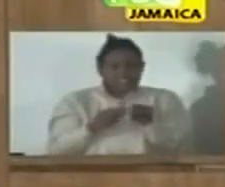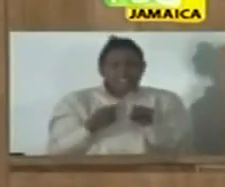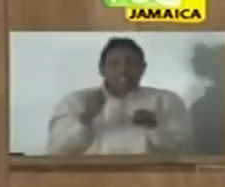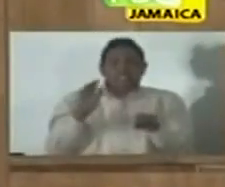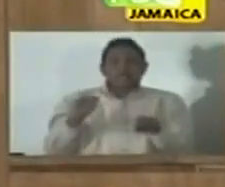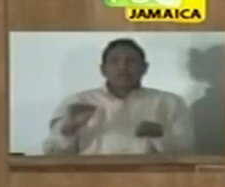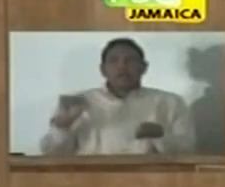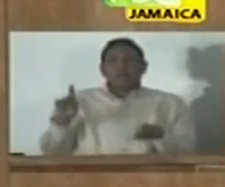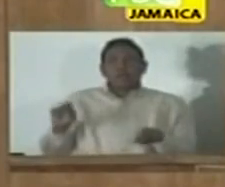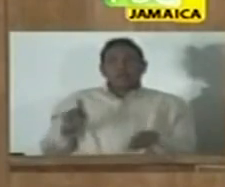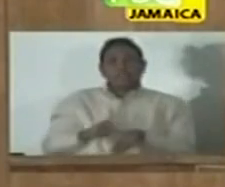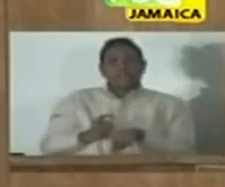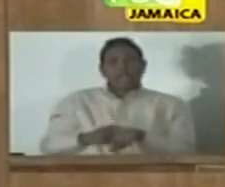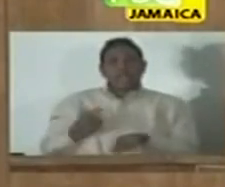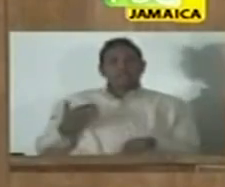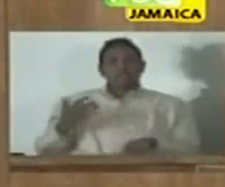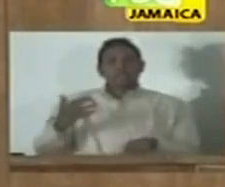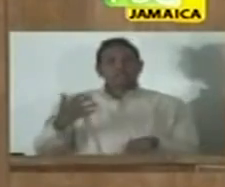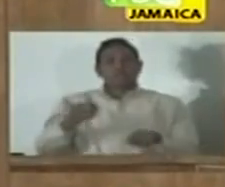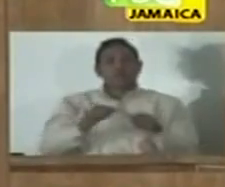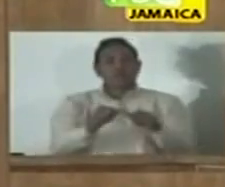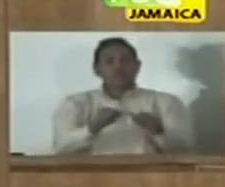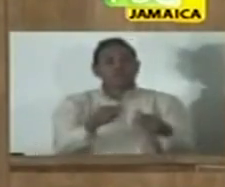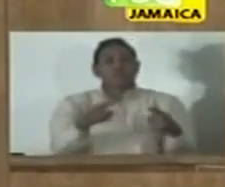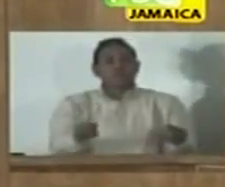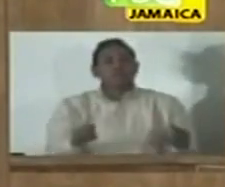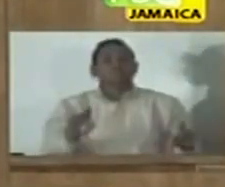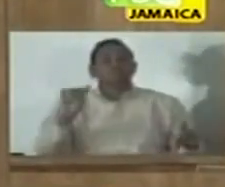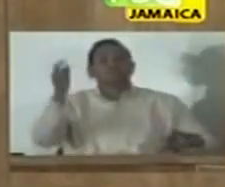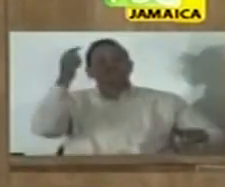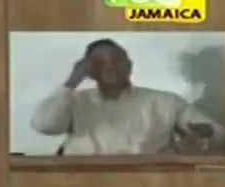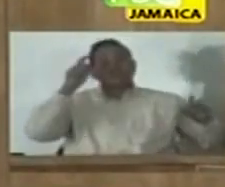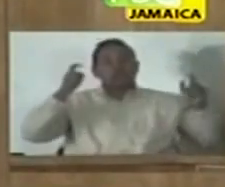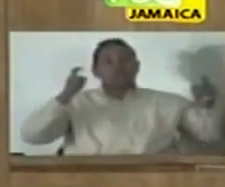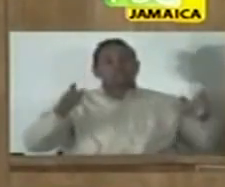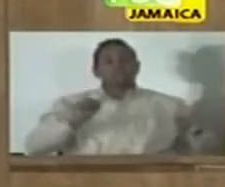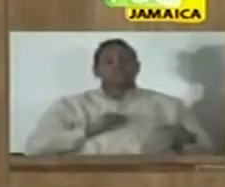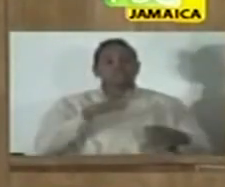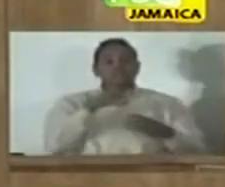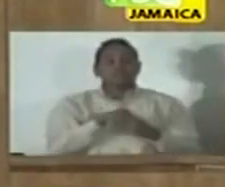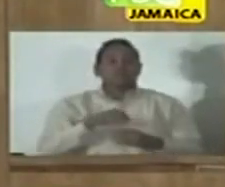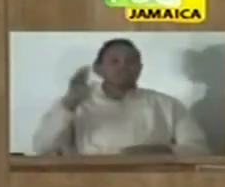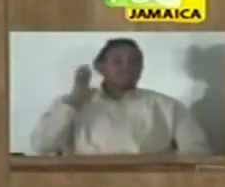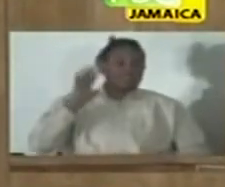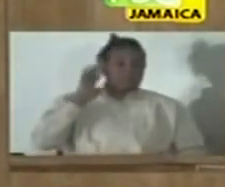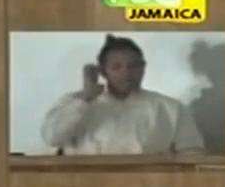government, or that government of the administration that I am part of.